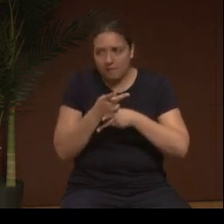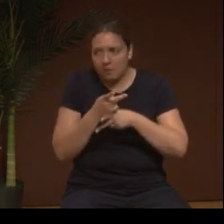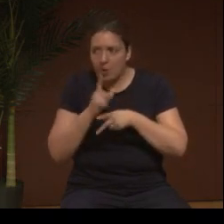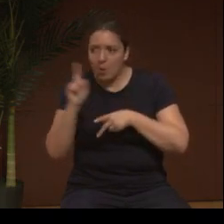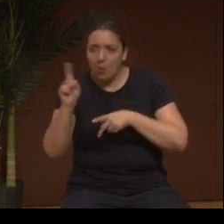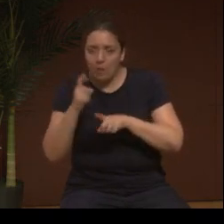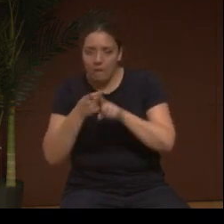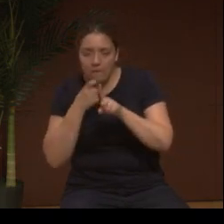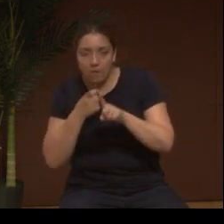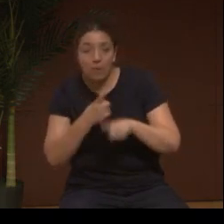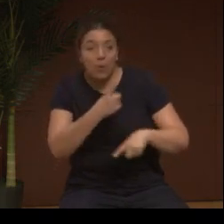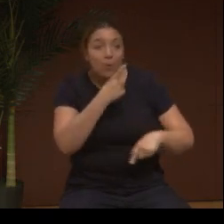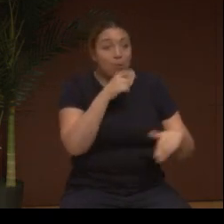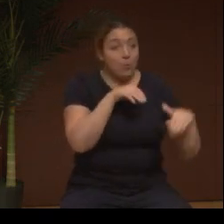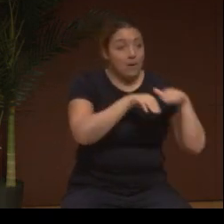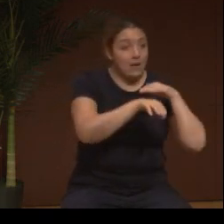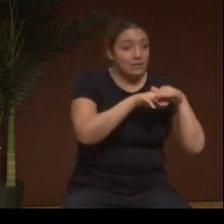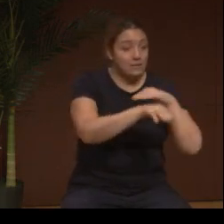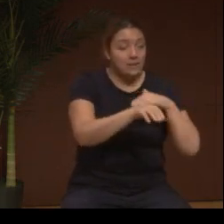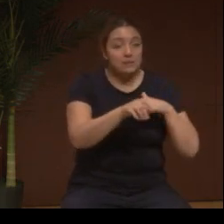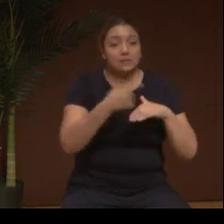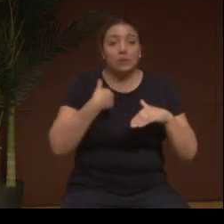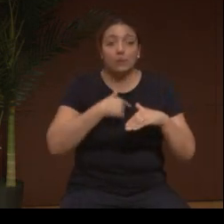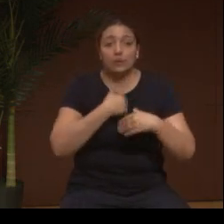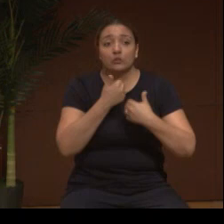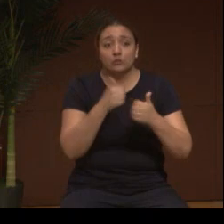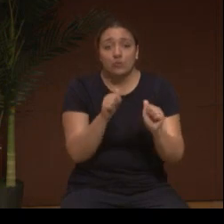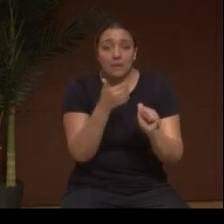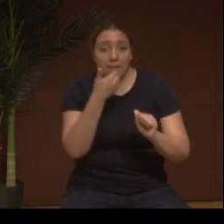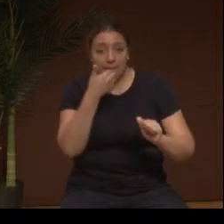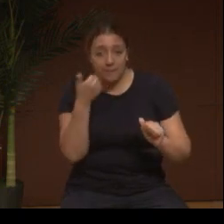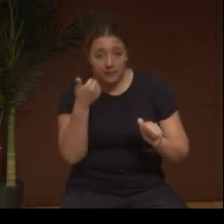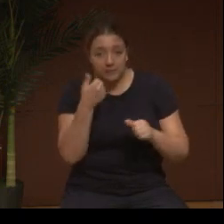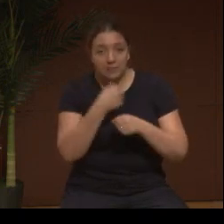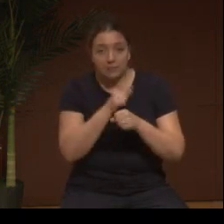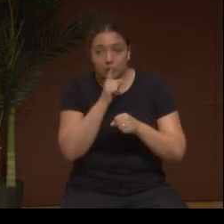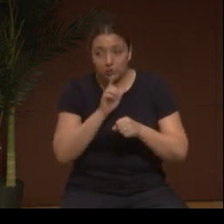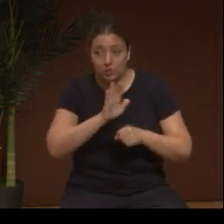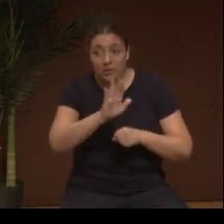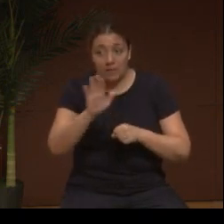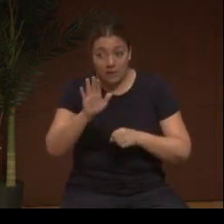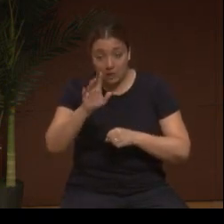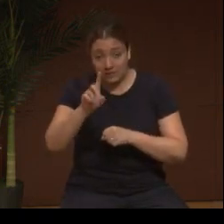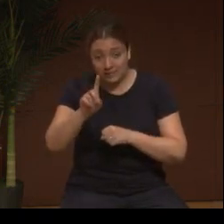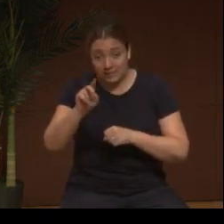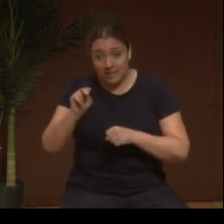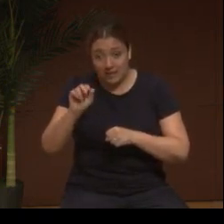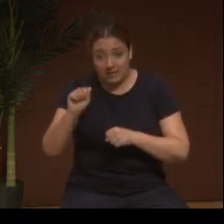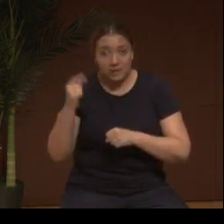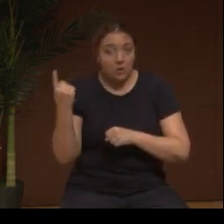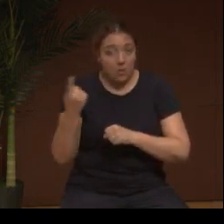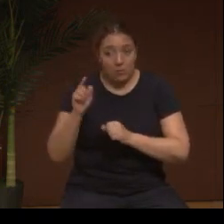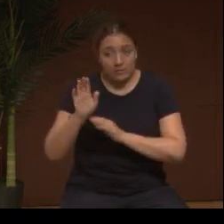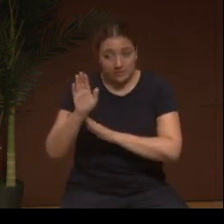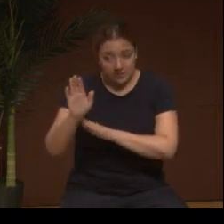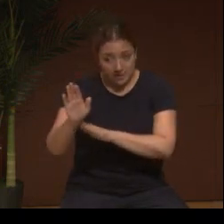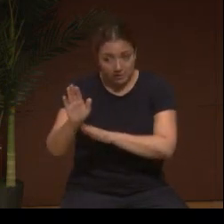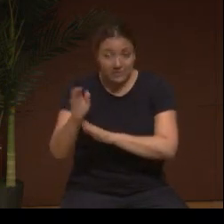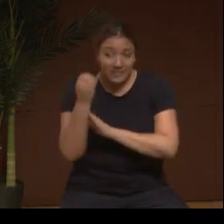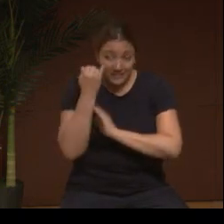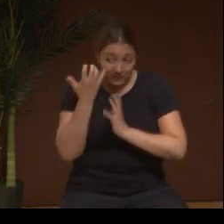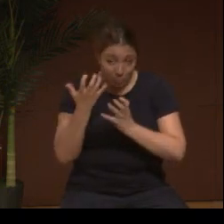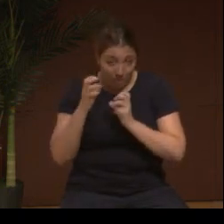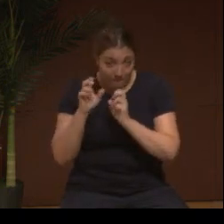those data. And we do our best to ensure that participants know that their DNA is always theirs. If they want it back, you know, we can give it